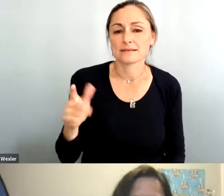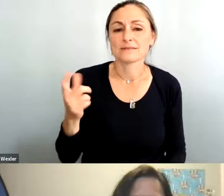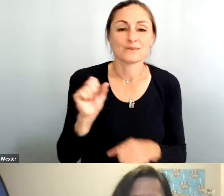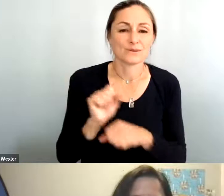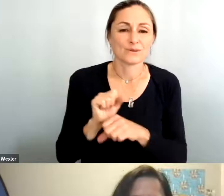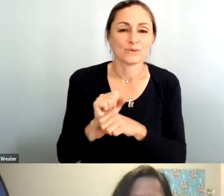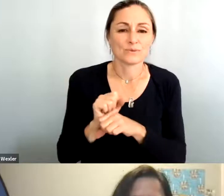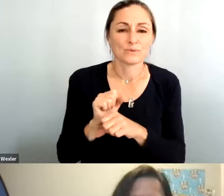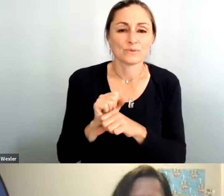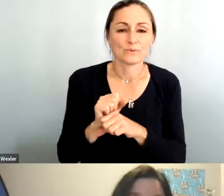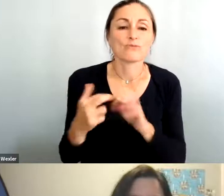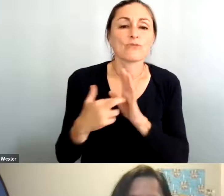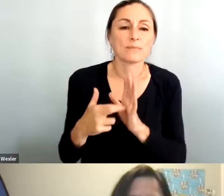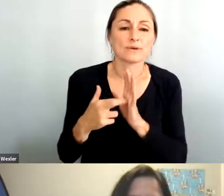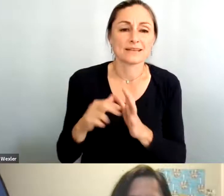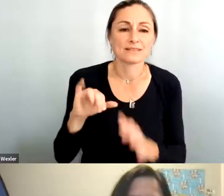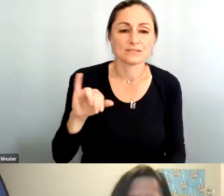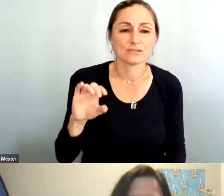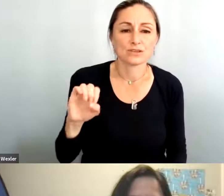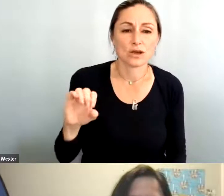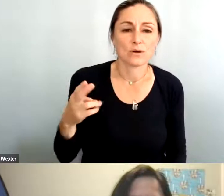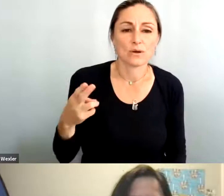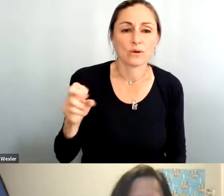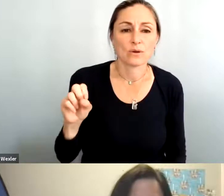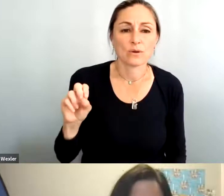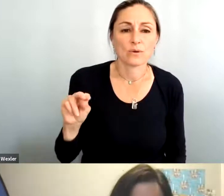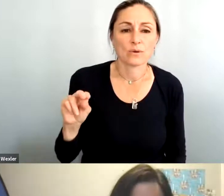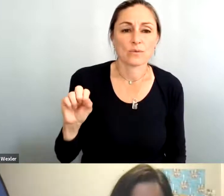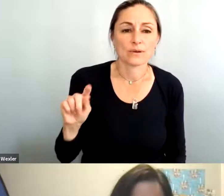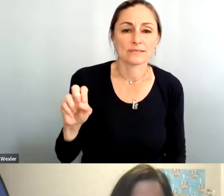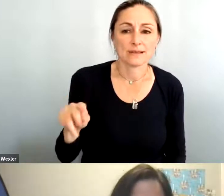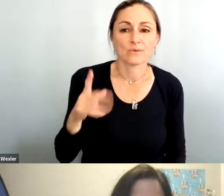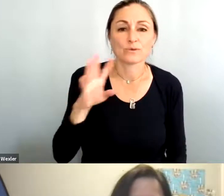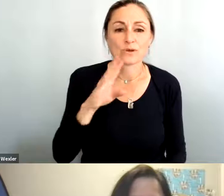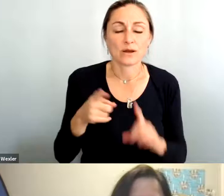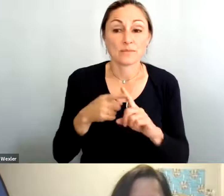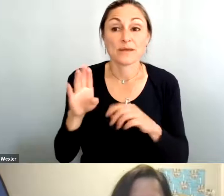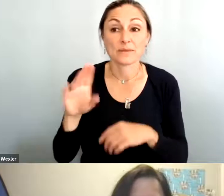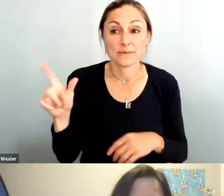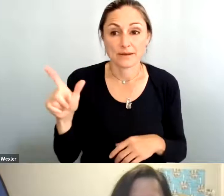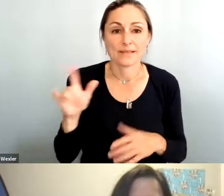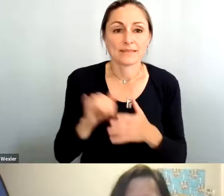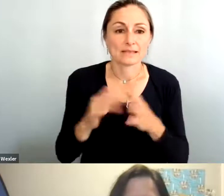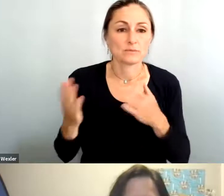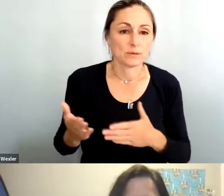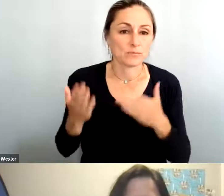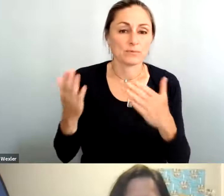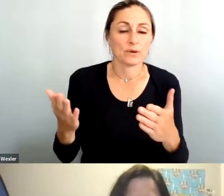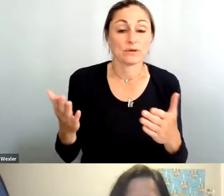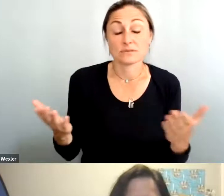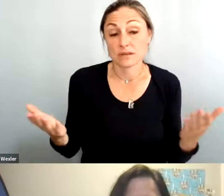Joe, Representative Joe Hohenstein, who are going to talk to you about the bill that is being proposed. And it's